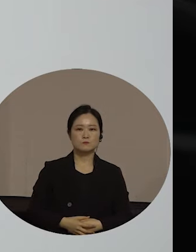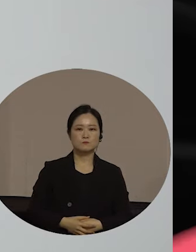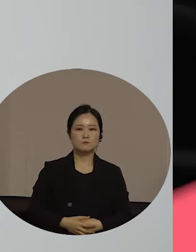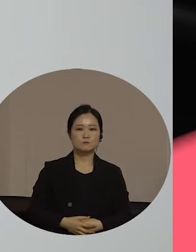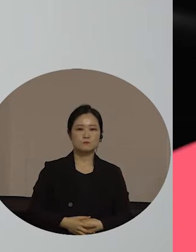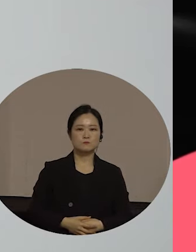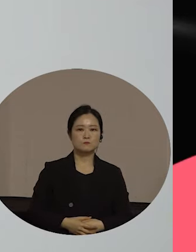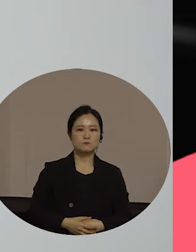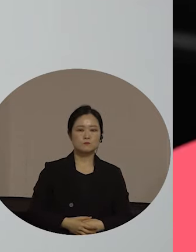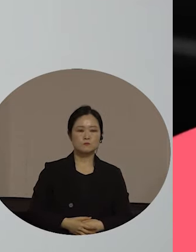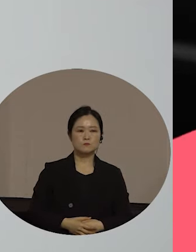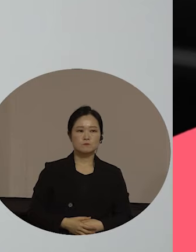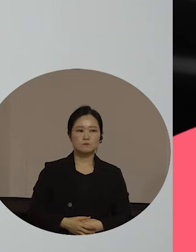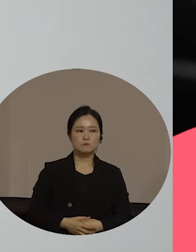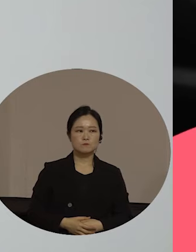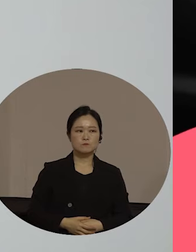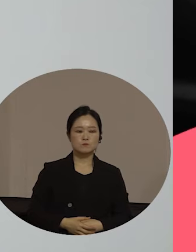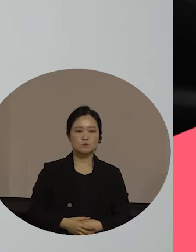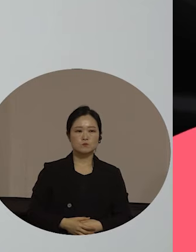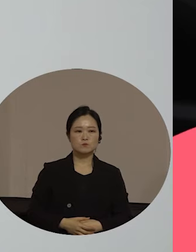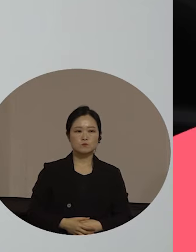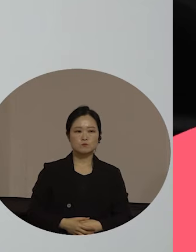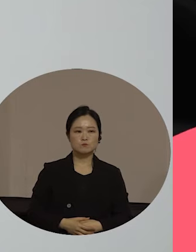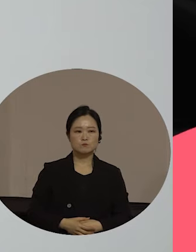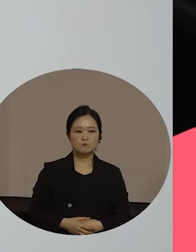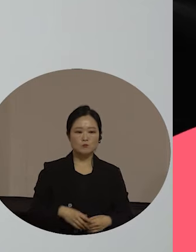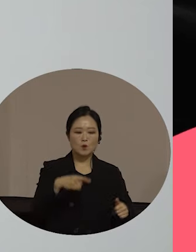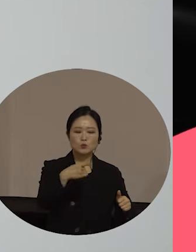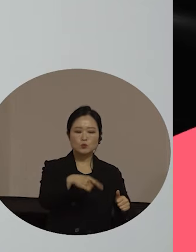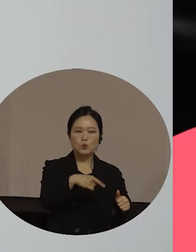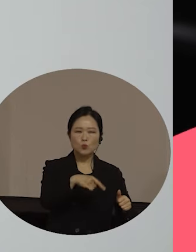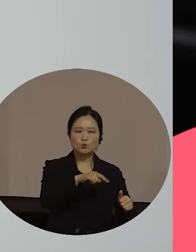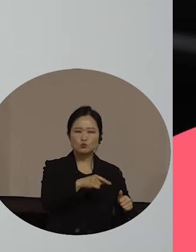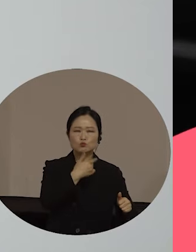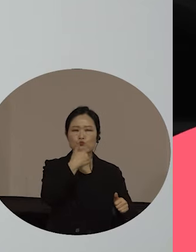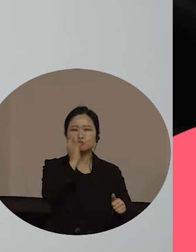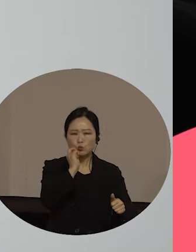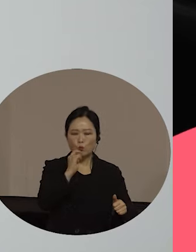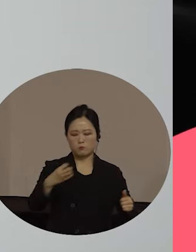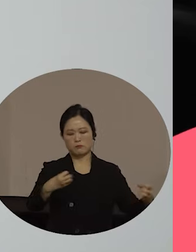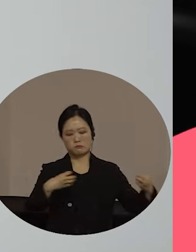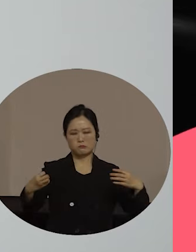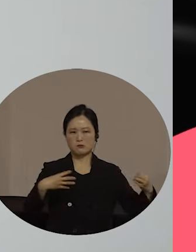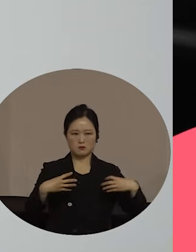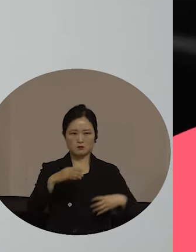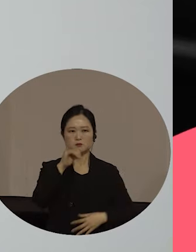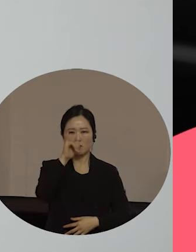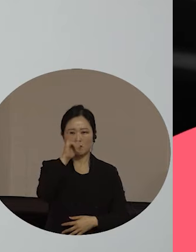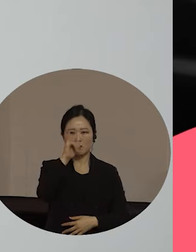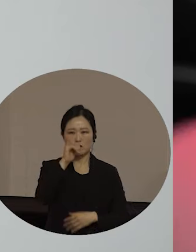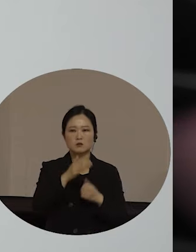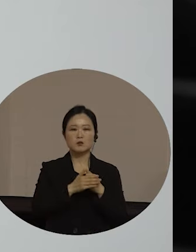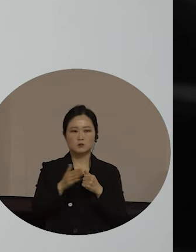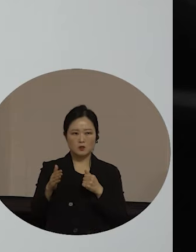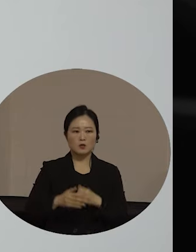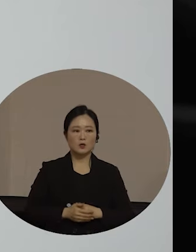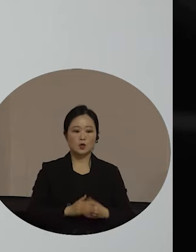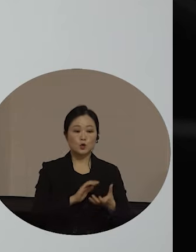of the teachers. That's why we trying to start with the kindergarten's